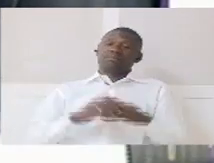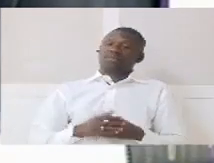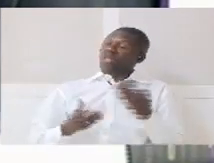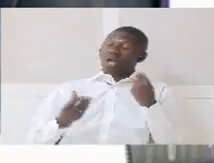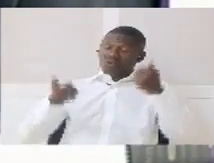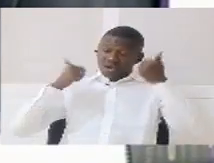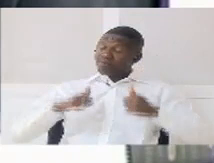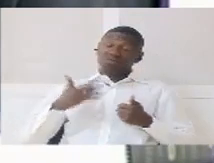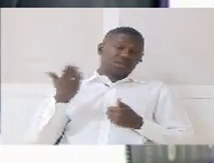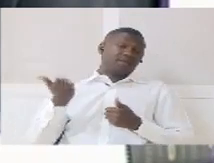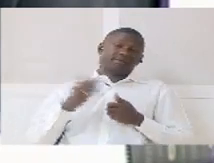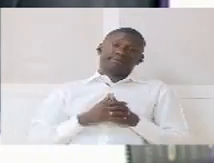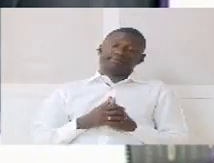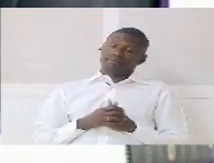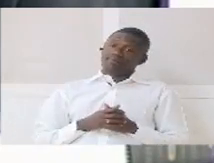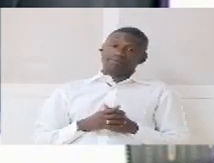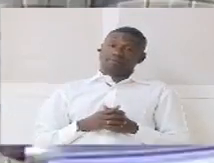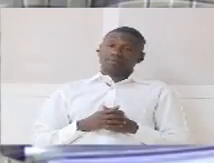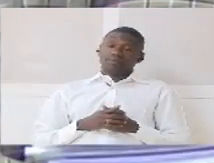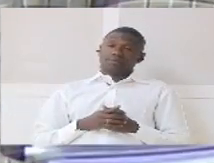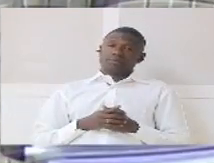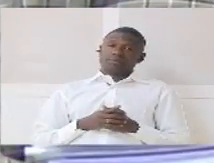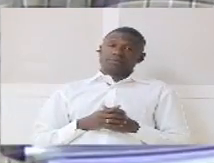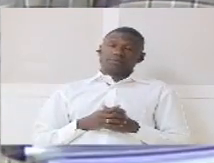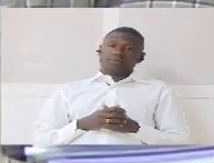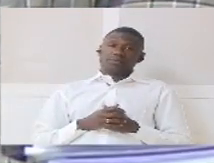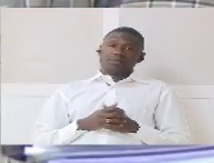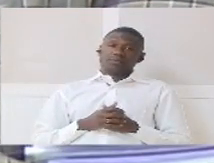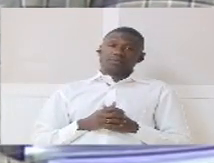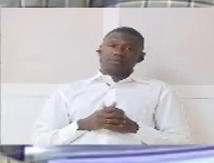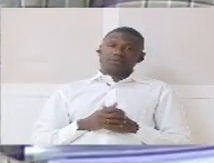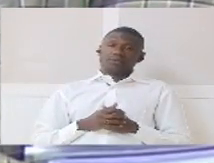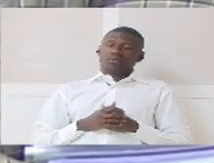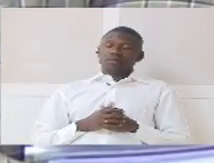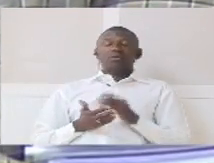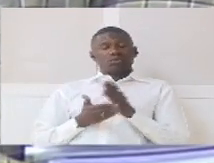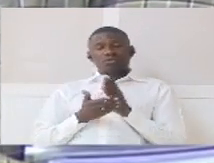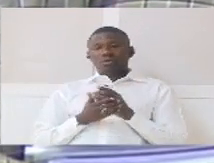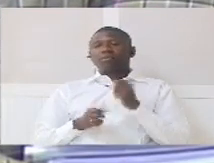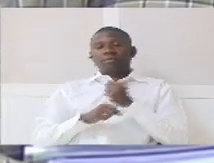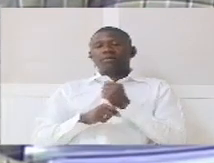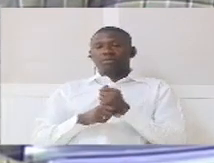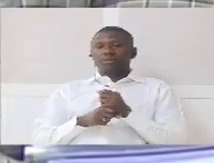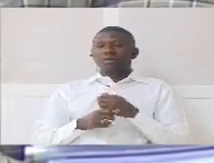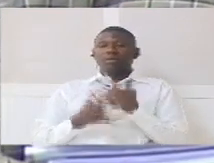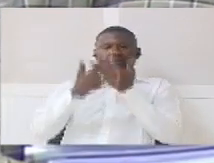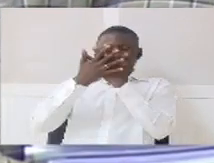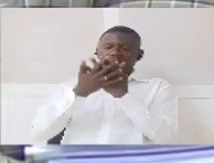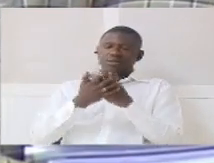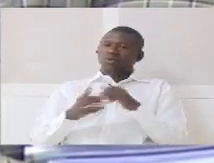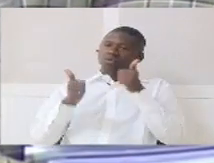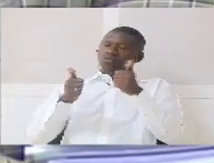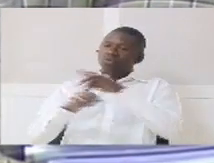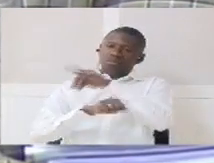was how it was. Well, we have to ensure that the prisons are a good place for everybody who goes there,